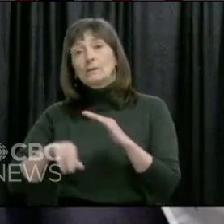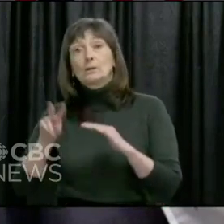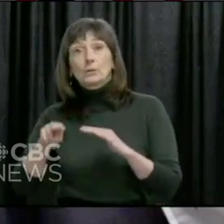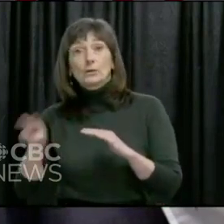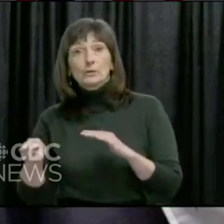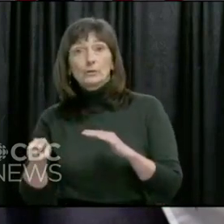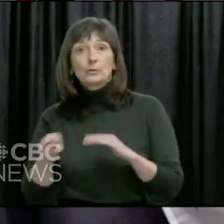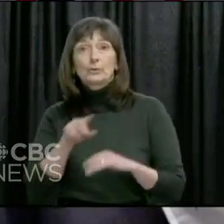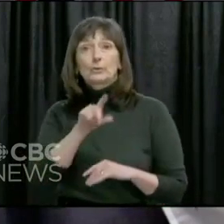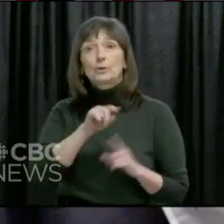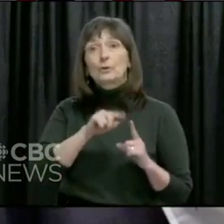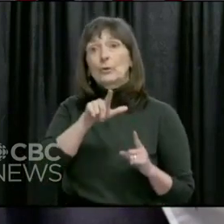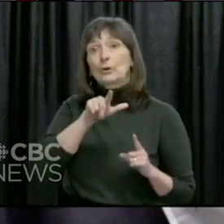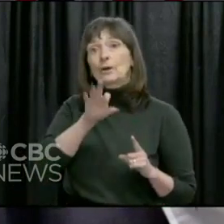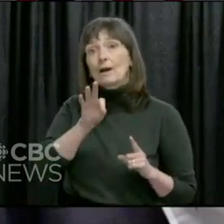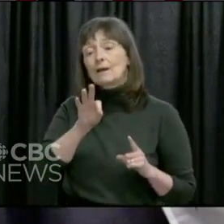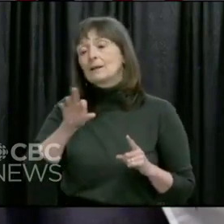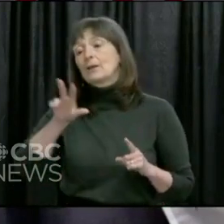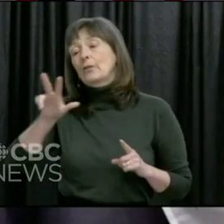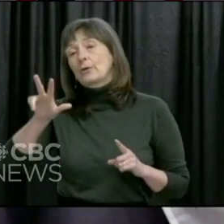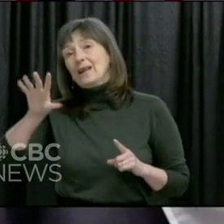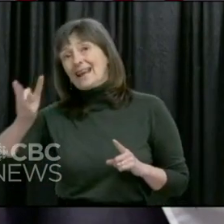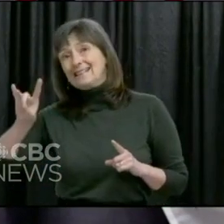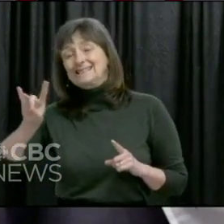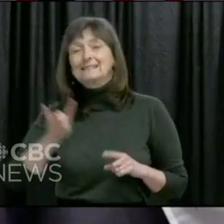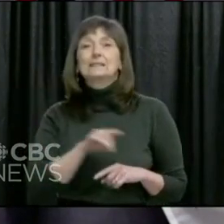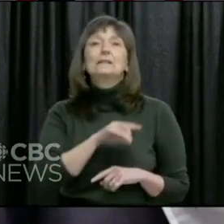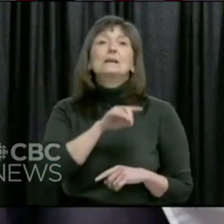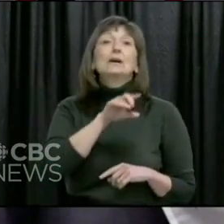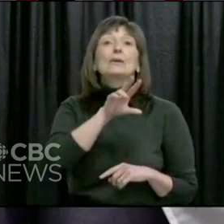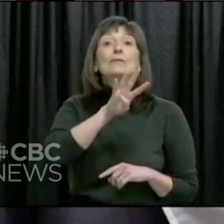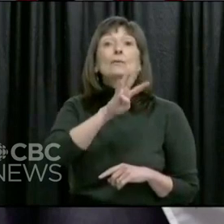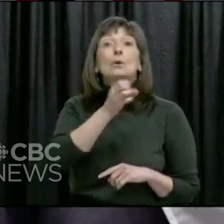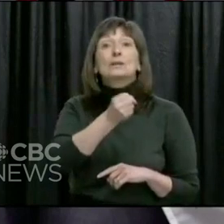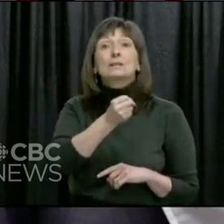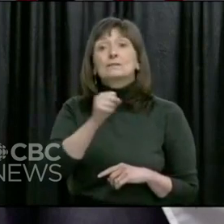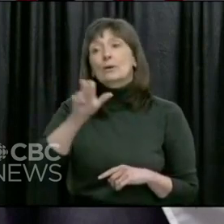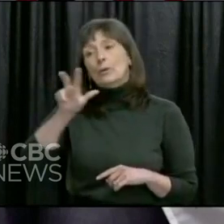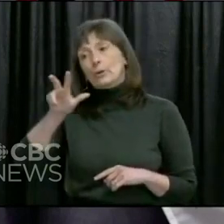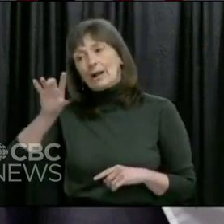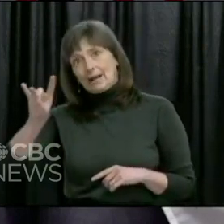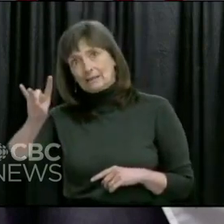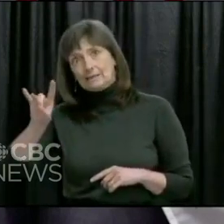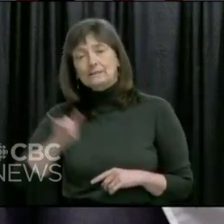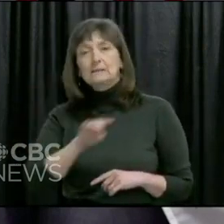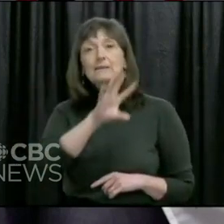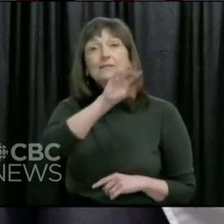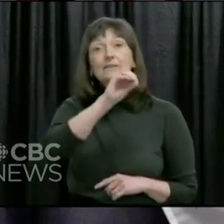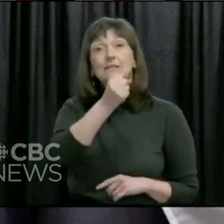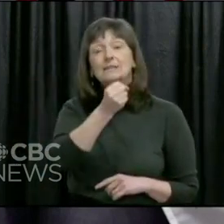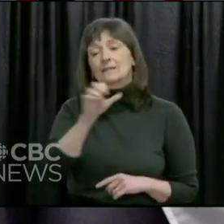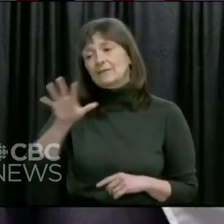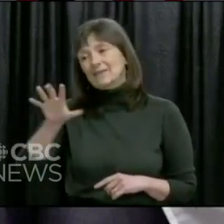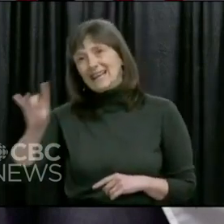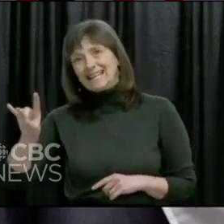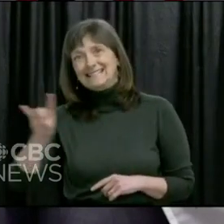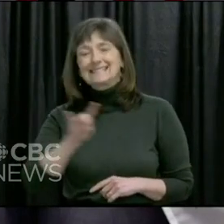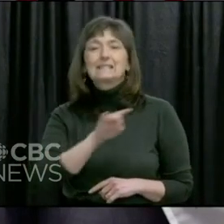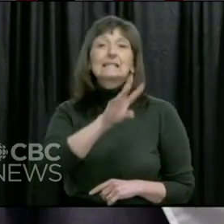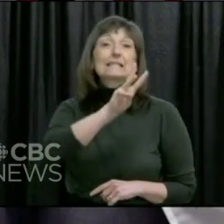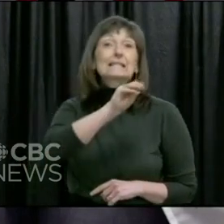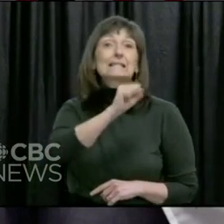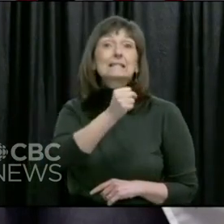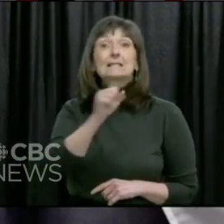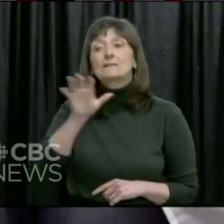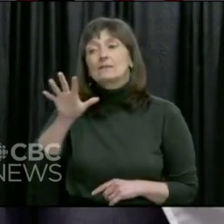20, 38 between 20 and 39, 38 between 40 and 49, 58 between 50 and